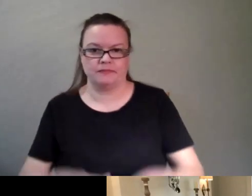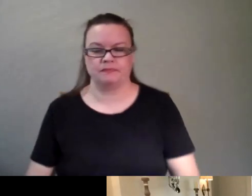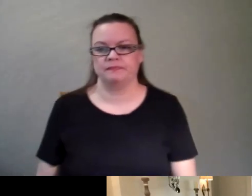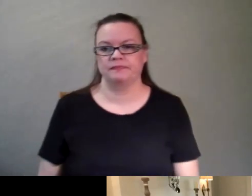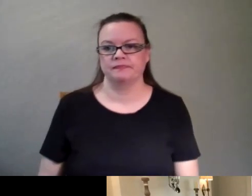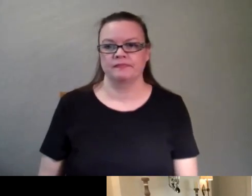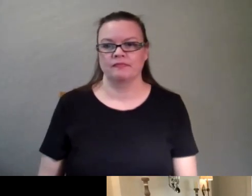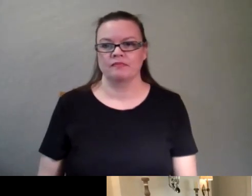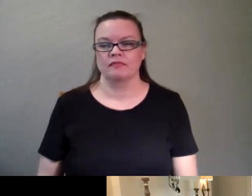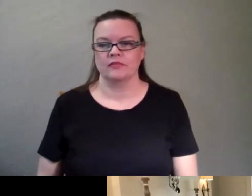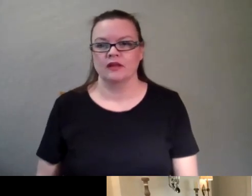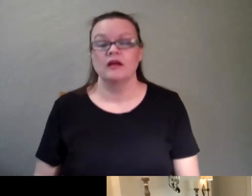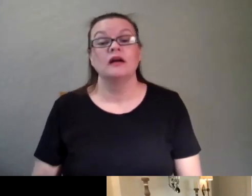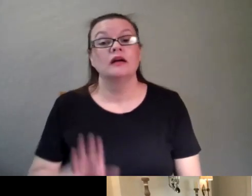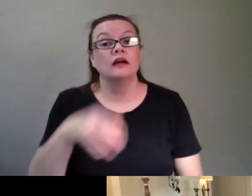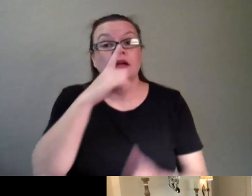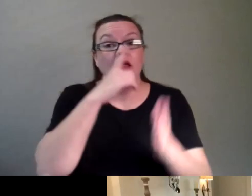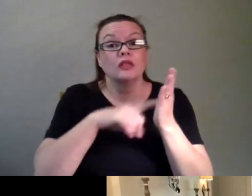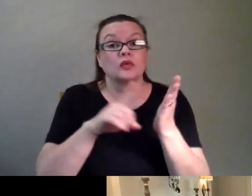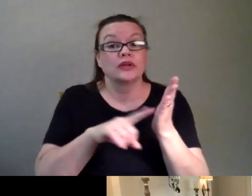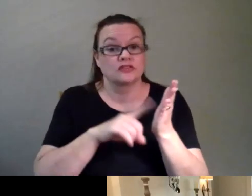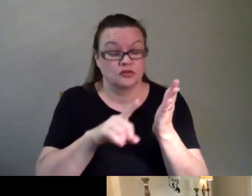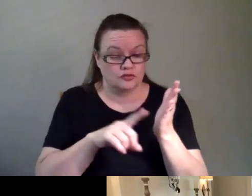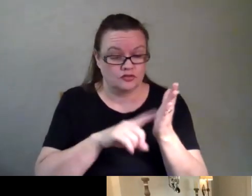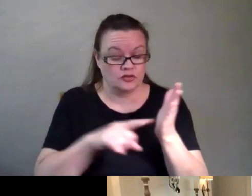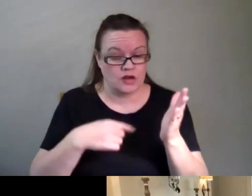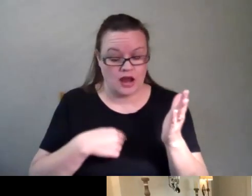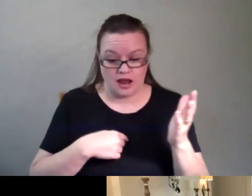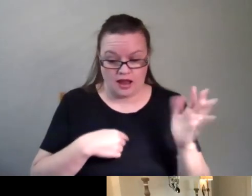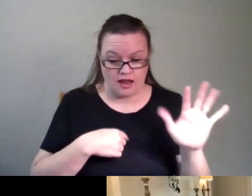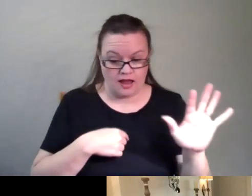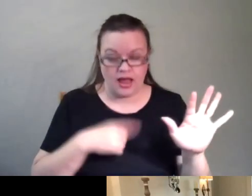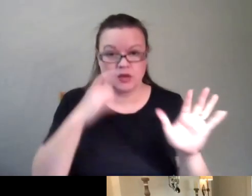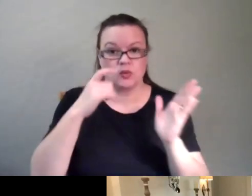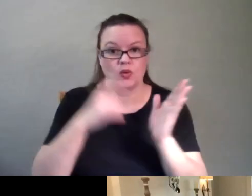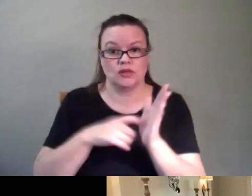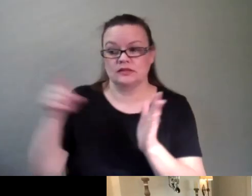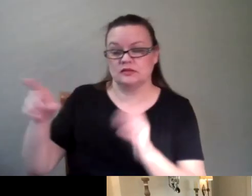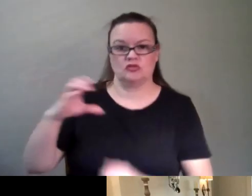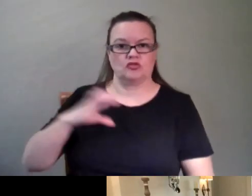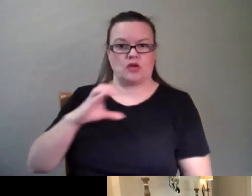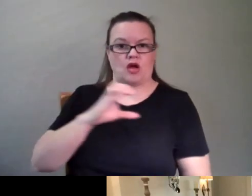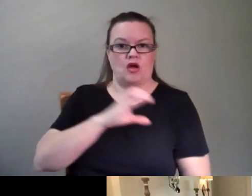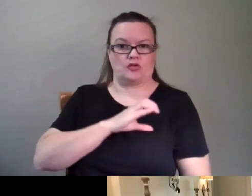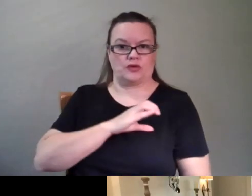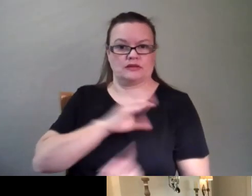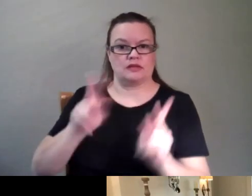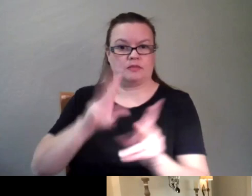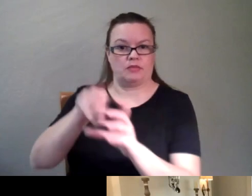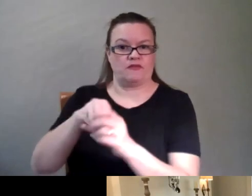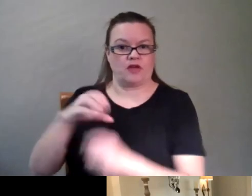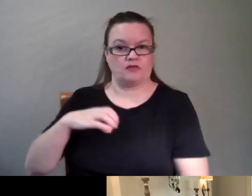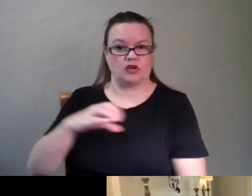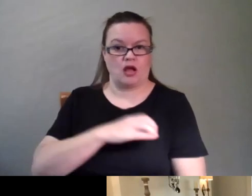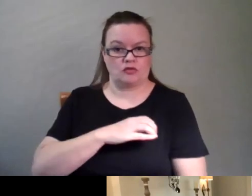scatter maps on the ideology of members of Congress. And if you go back to 1980, 1990